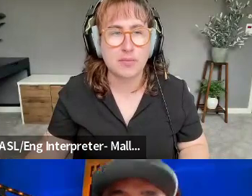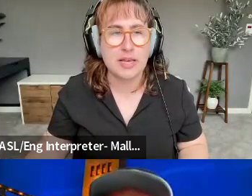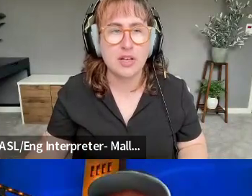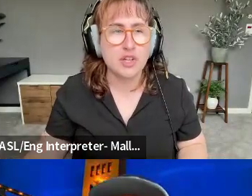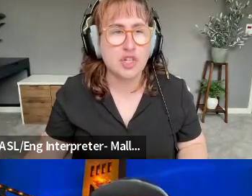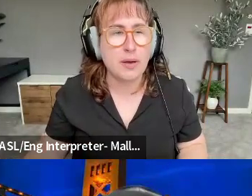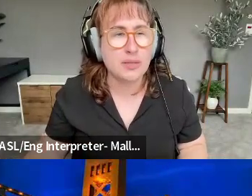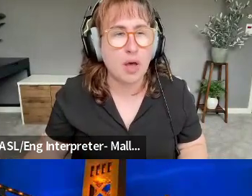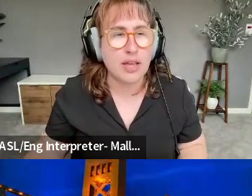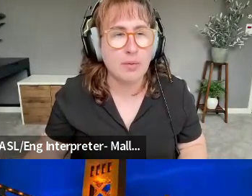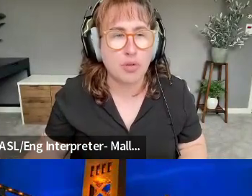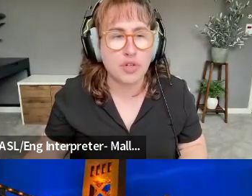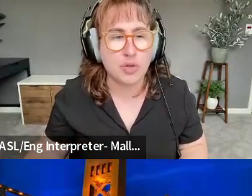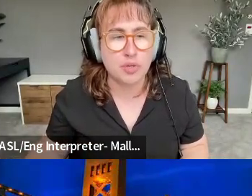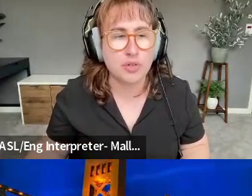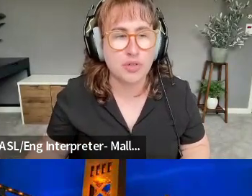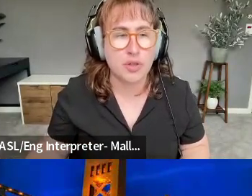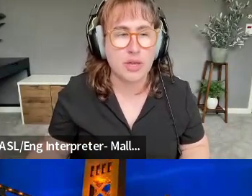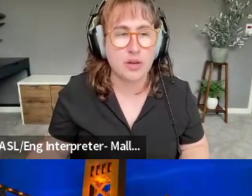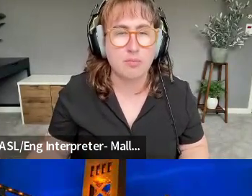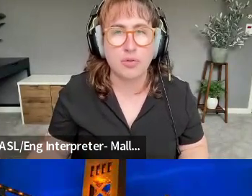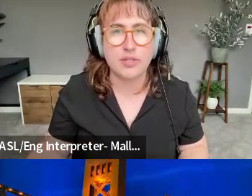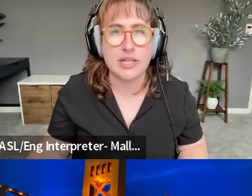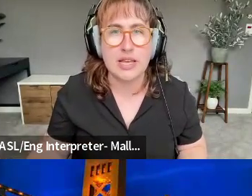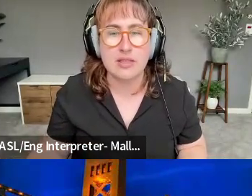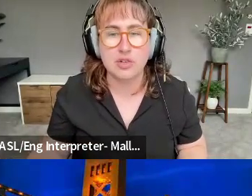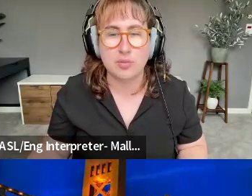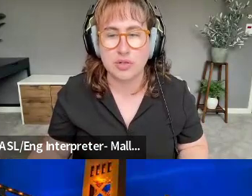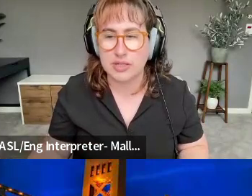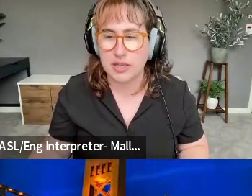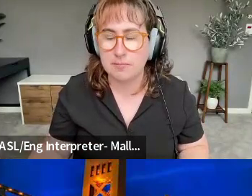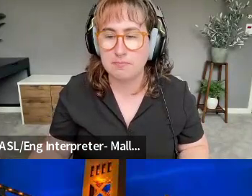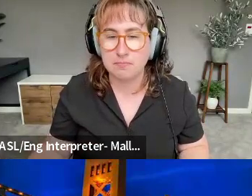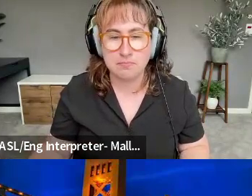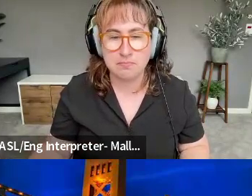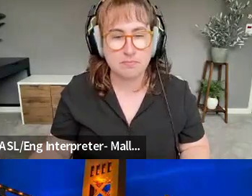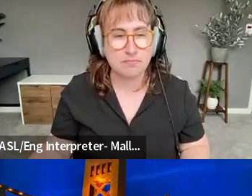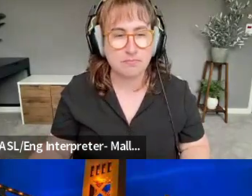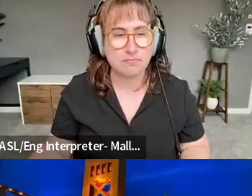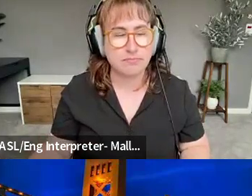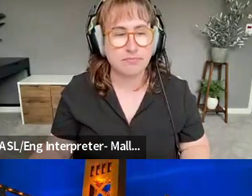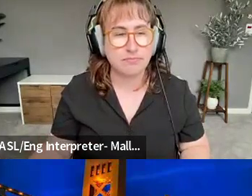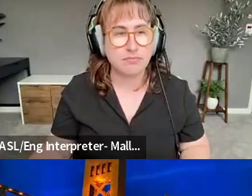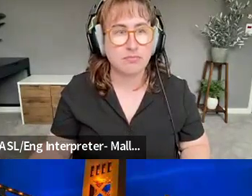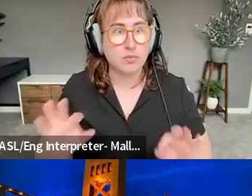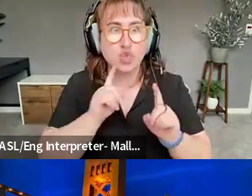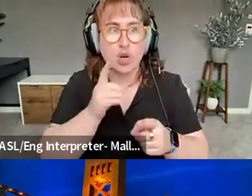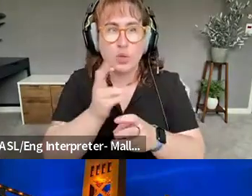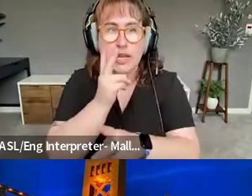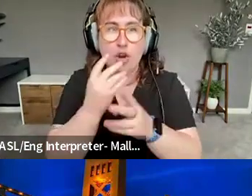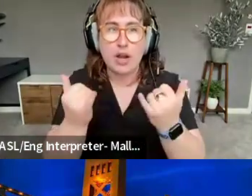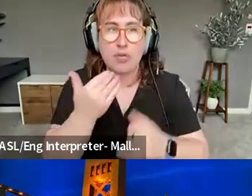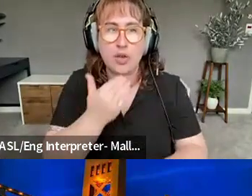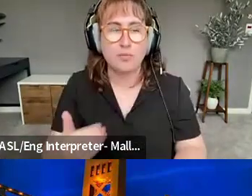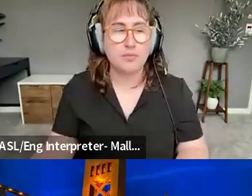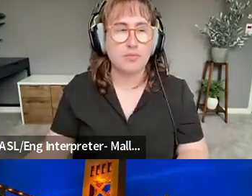in addition to me. Do you mind spotlighting both interpreters so that we can both see the interpreters easily? Absolutely. Let me take care of that right now.